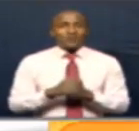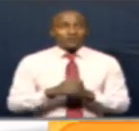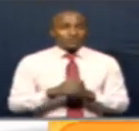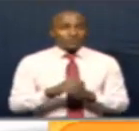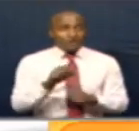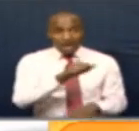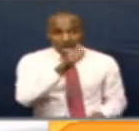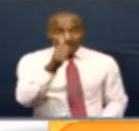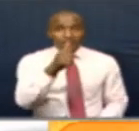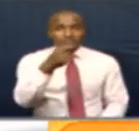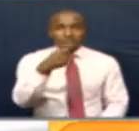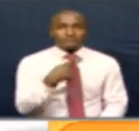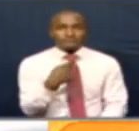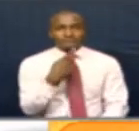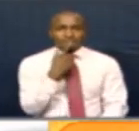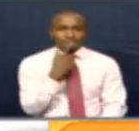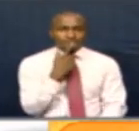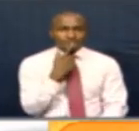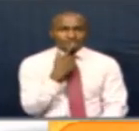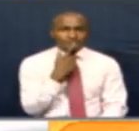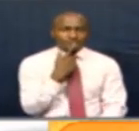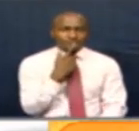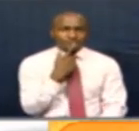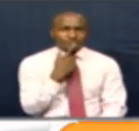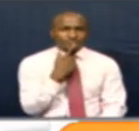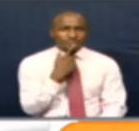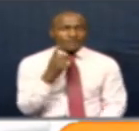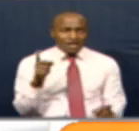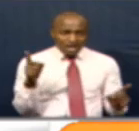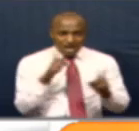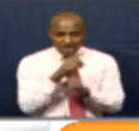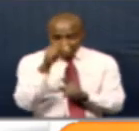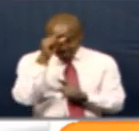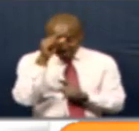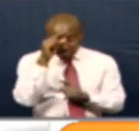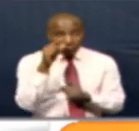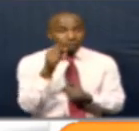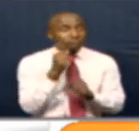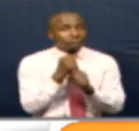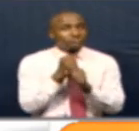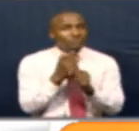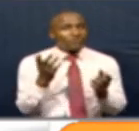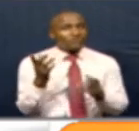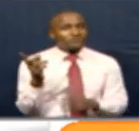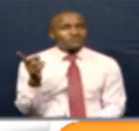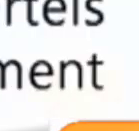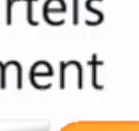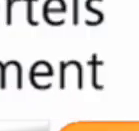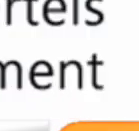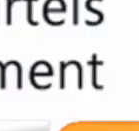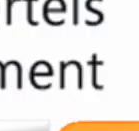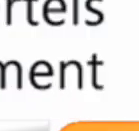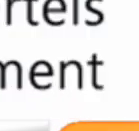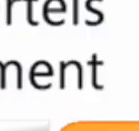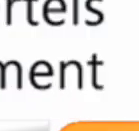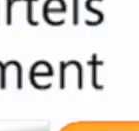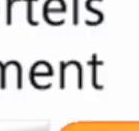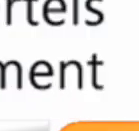one. What are the said intergovernmental bodies doing regarding, one, the severe traffic delays coming into the